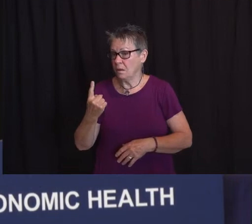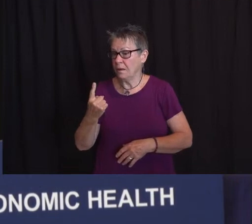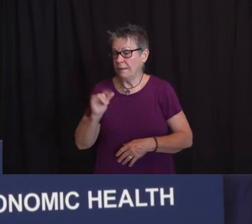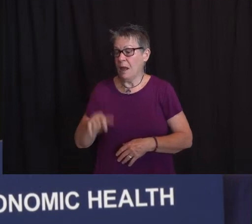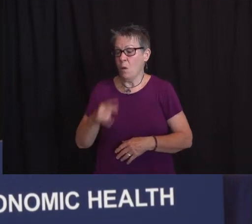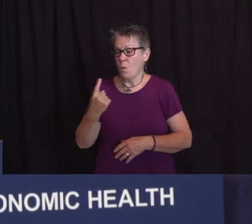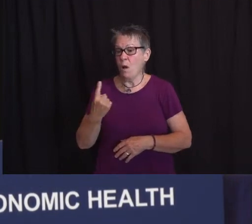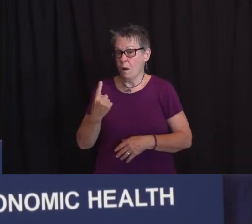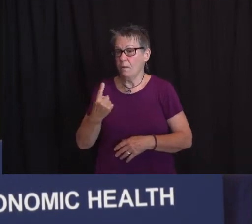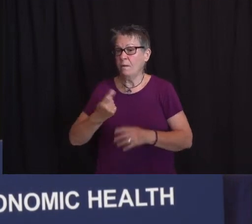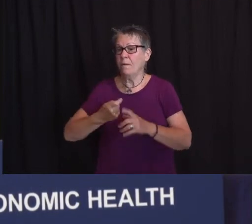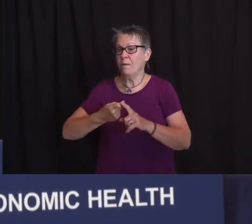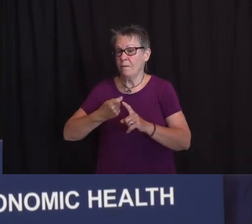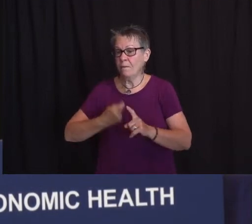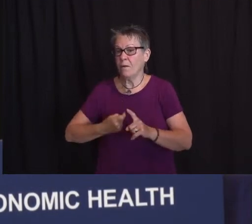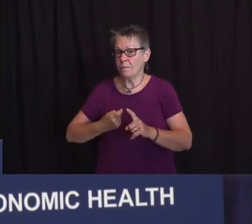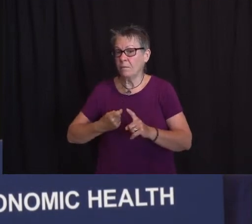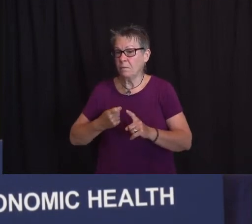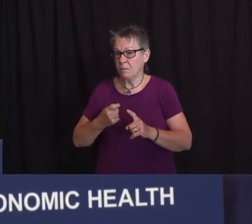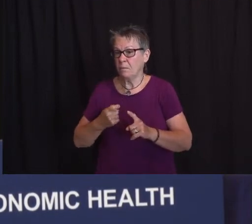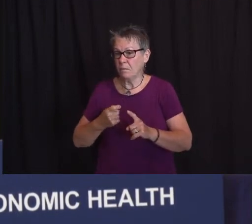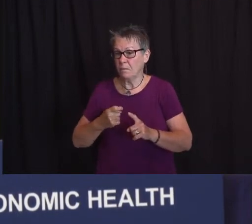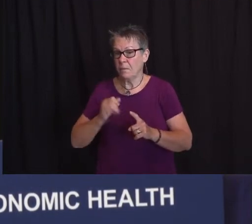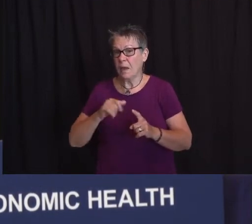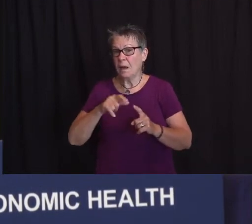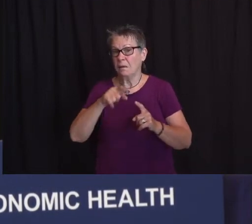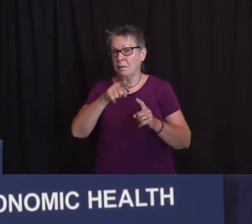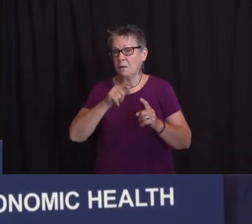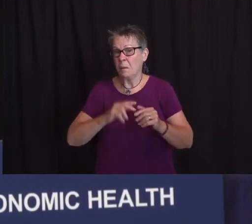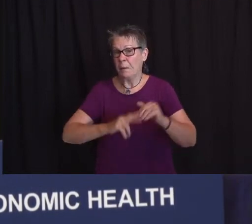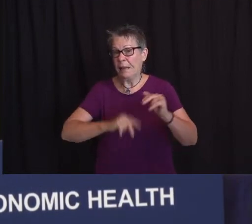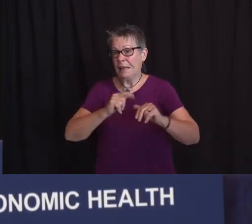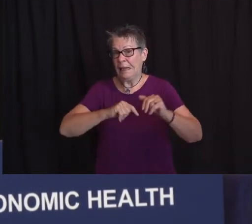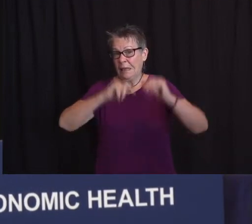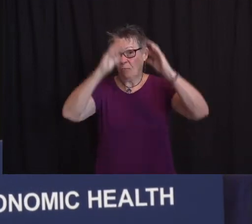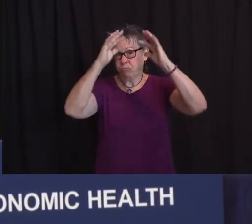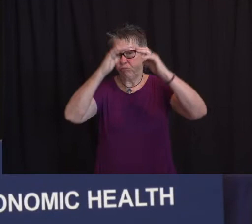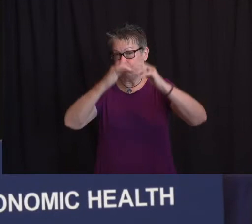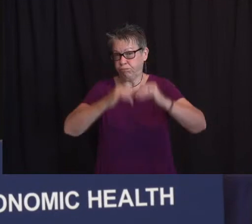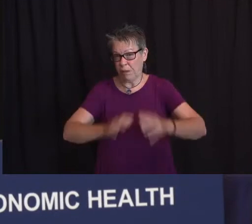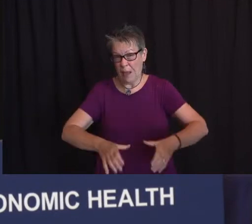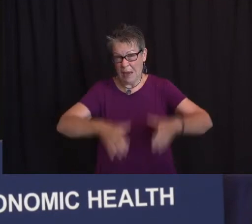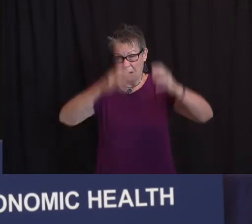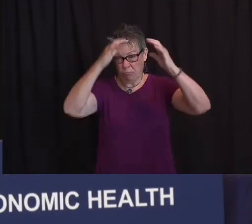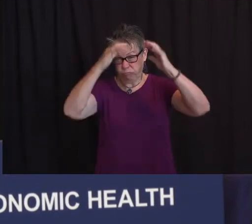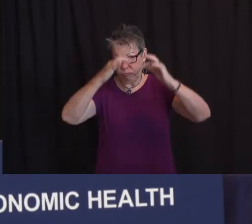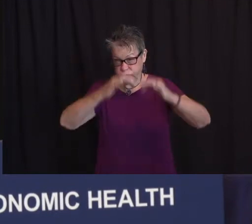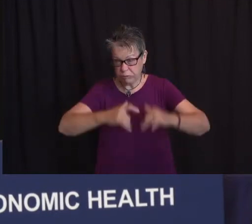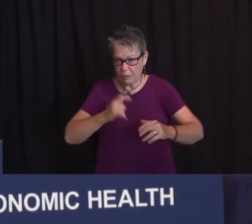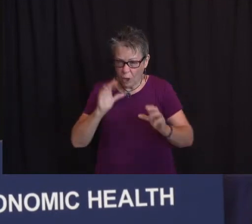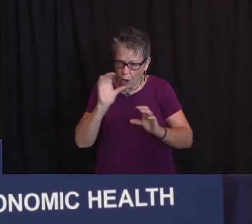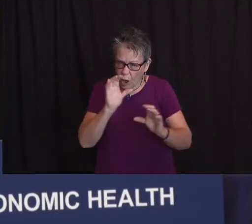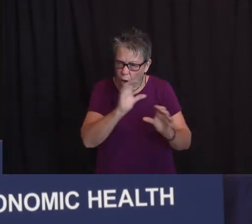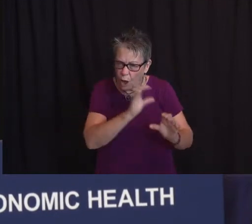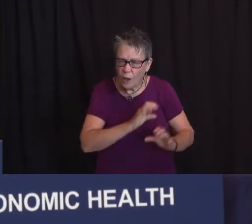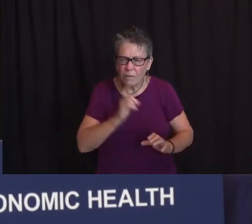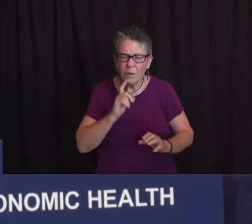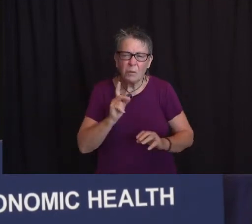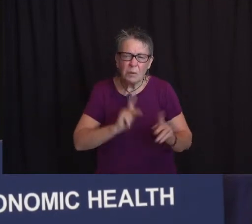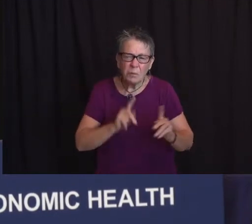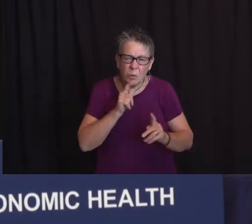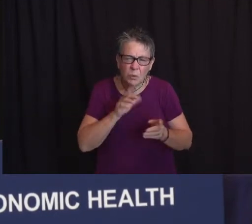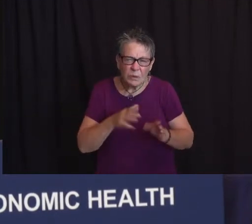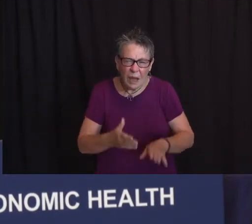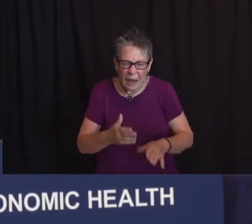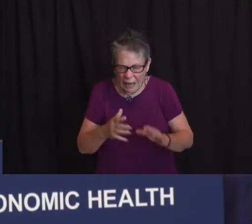demobilization orders. The teams that got there before them are being demobilized. So although we haven't seen that order from FEMA yet, I anticipate that by the end